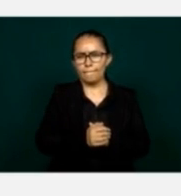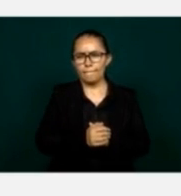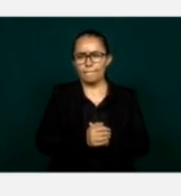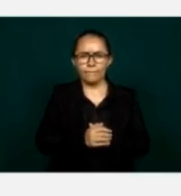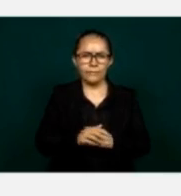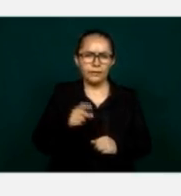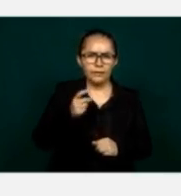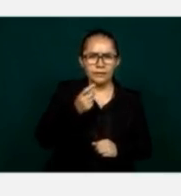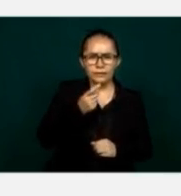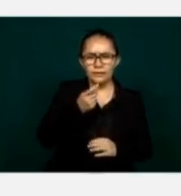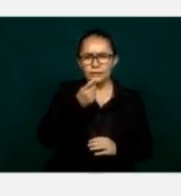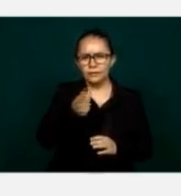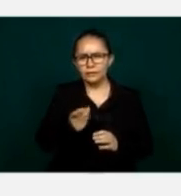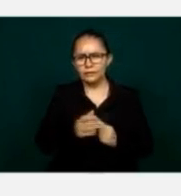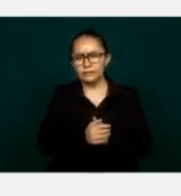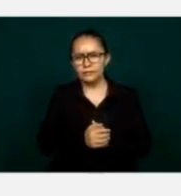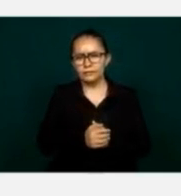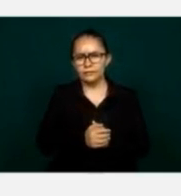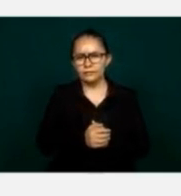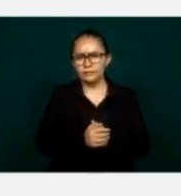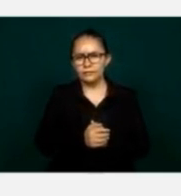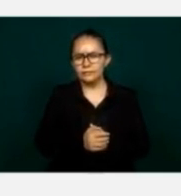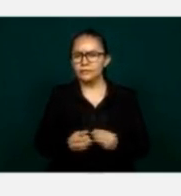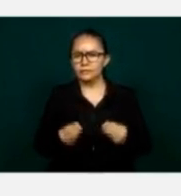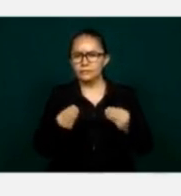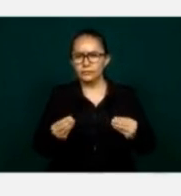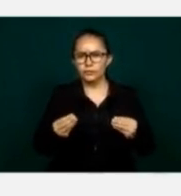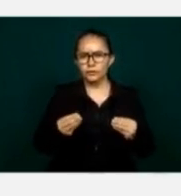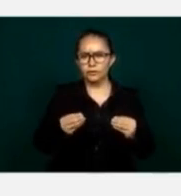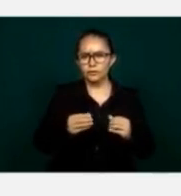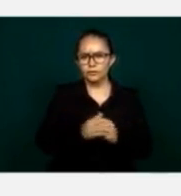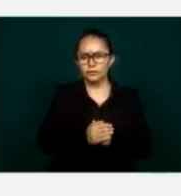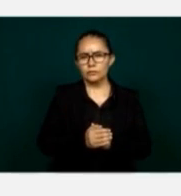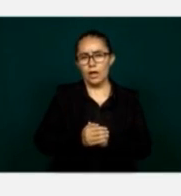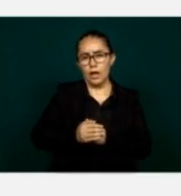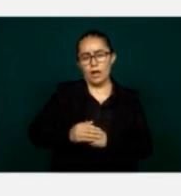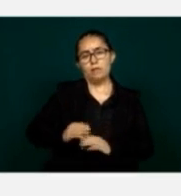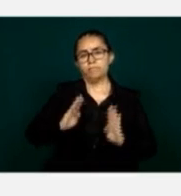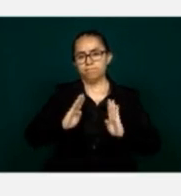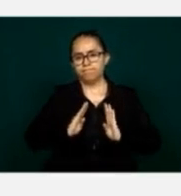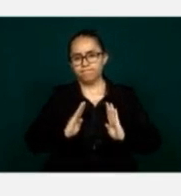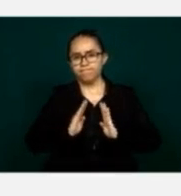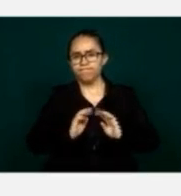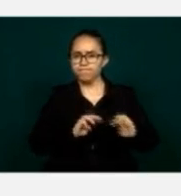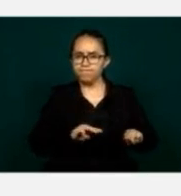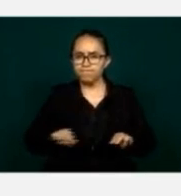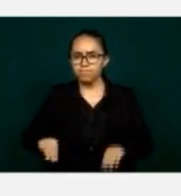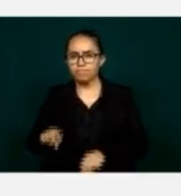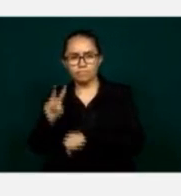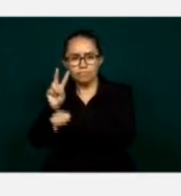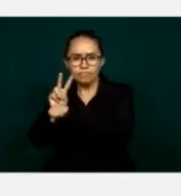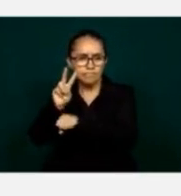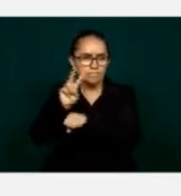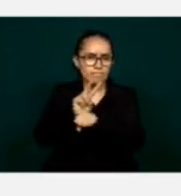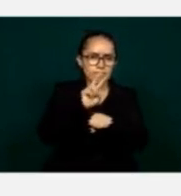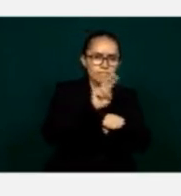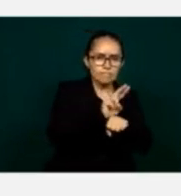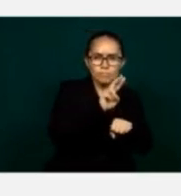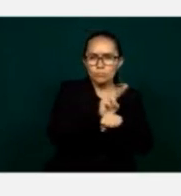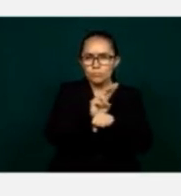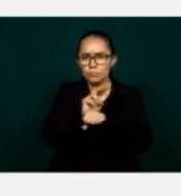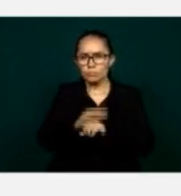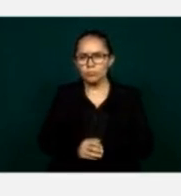Since they've been dispersed, there's naval and military personnel that is doing